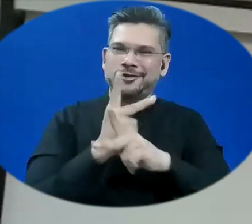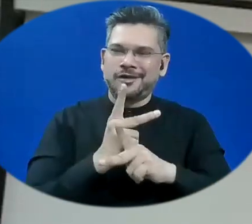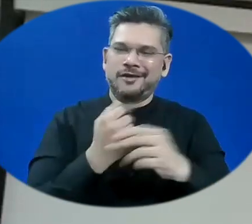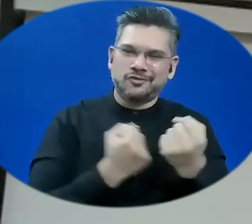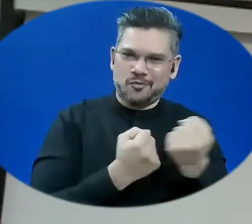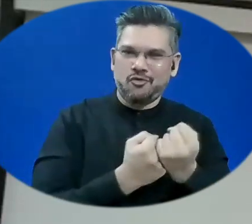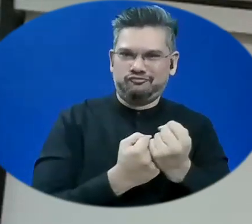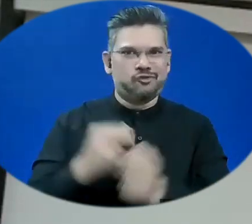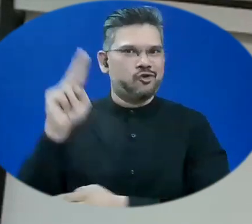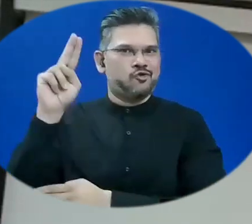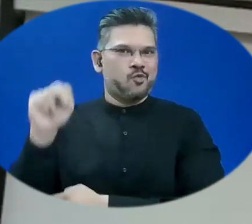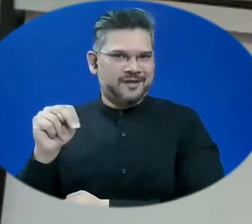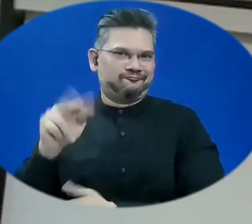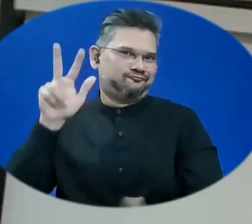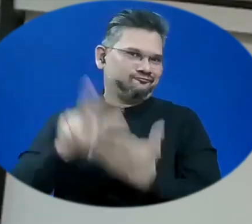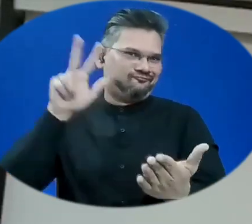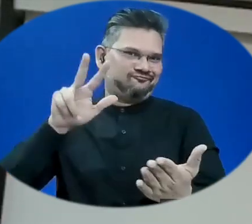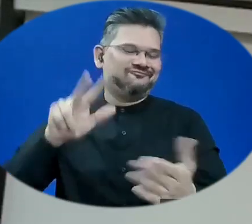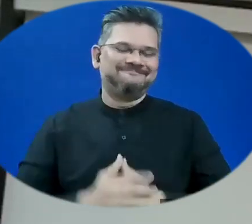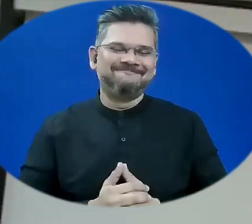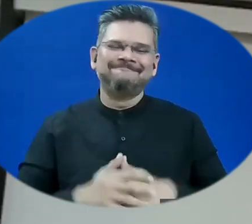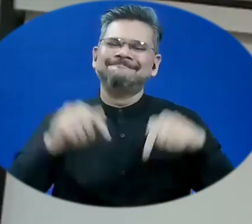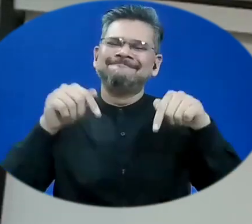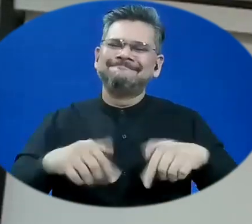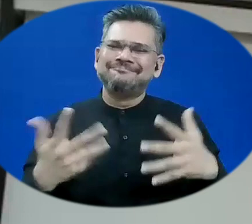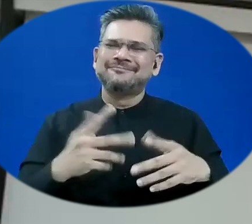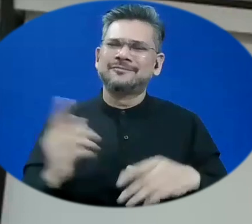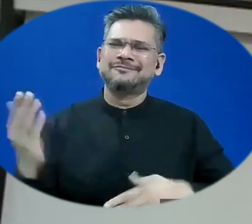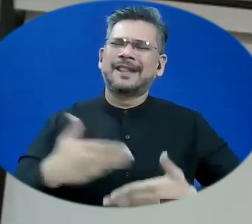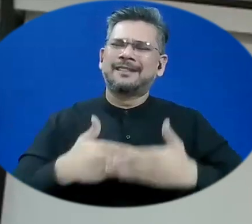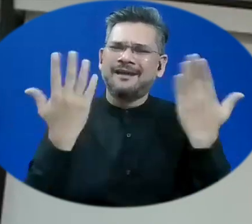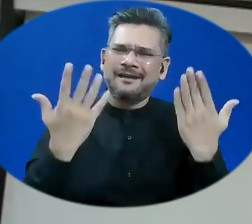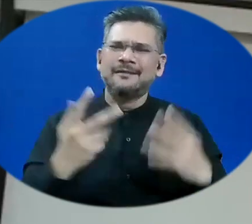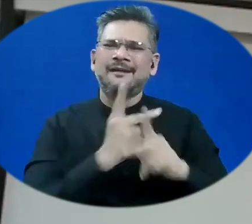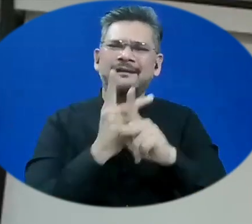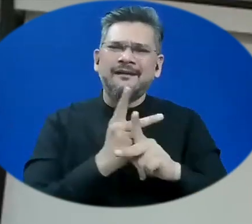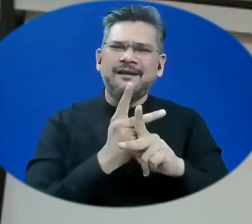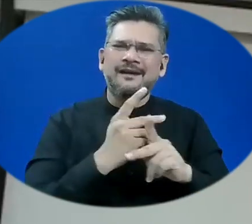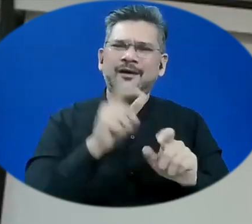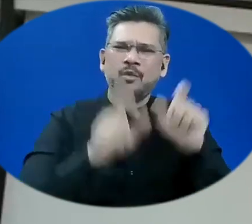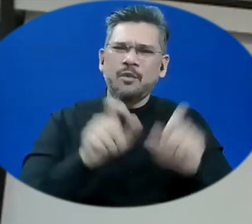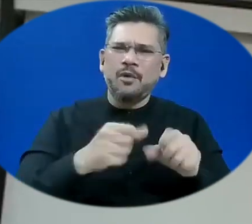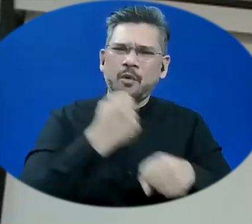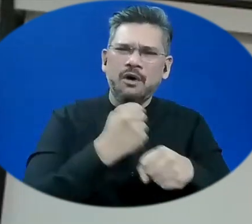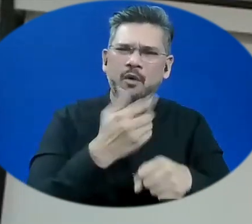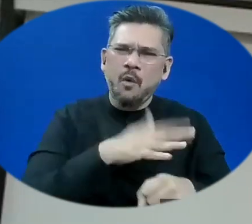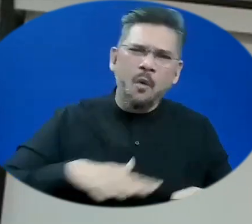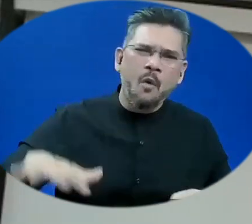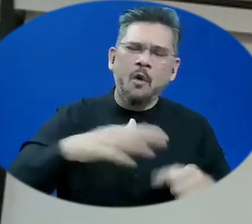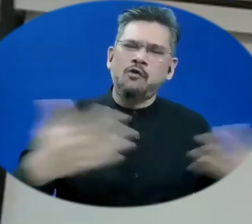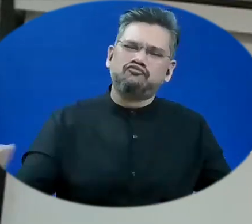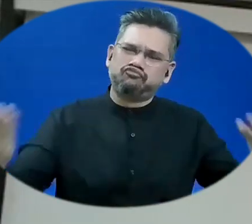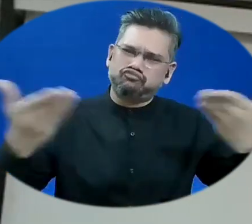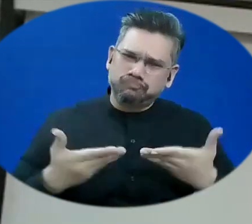Nations. This day elevates all care partners and brings our attention to the inequities encountered by women